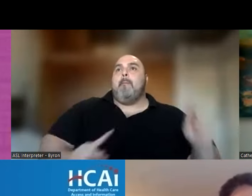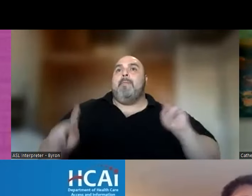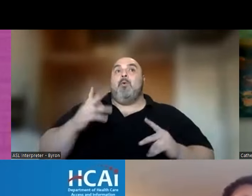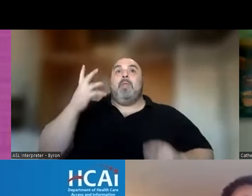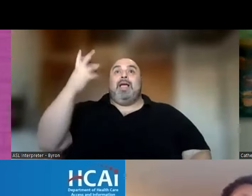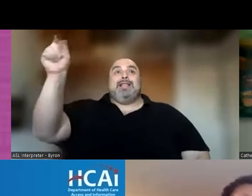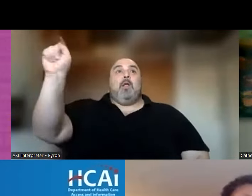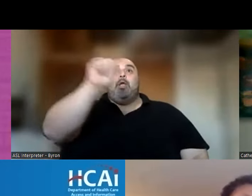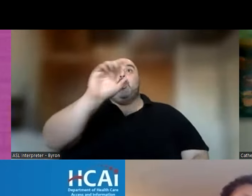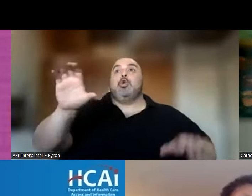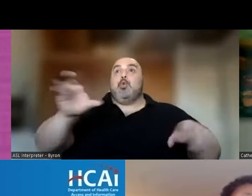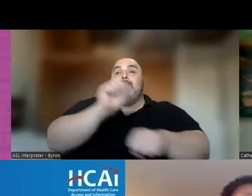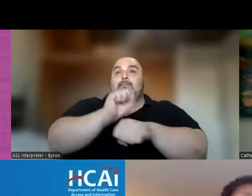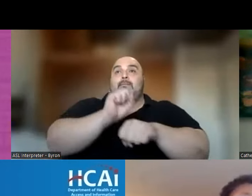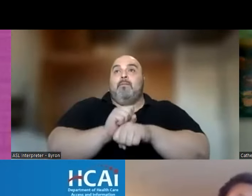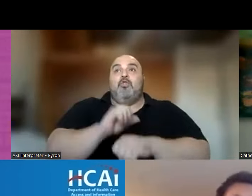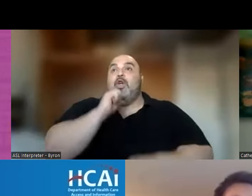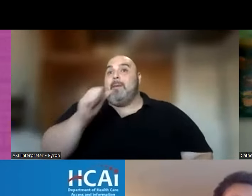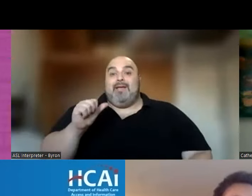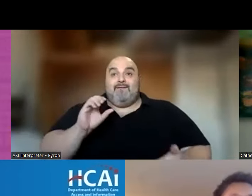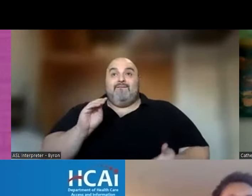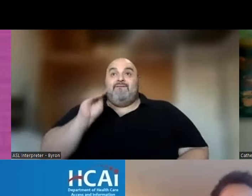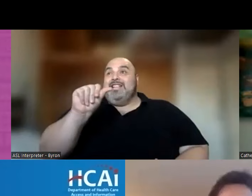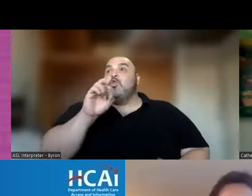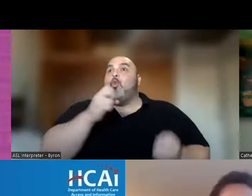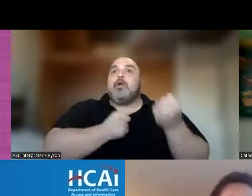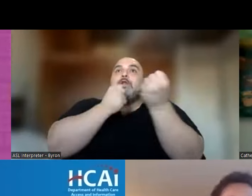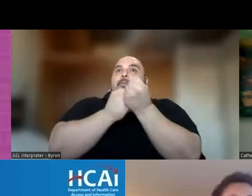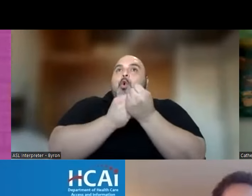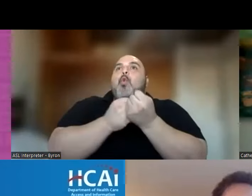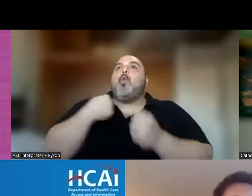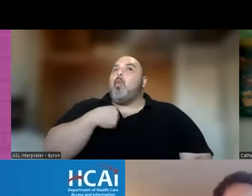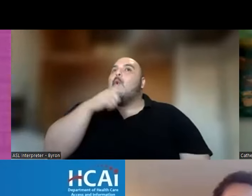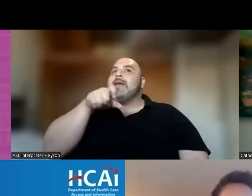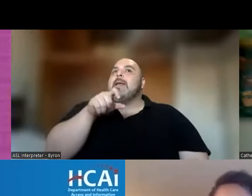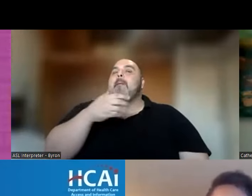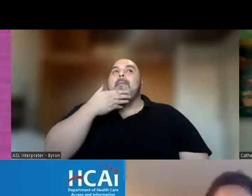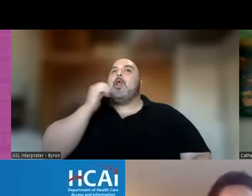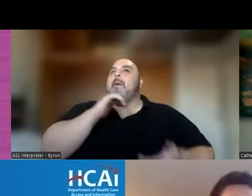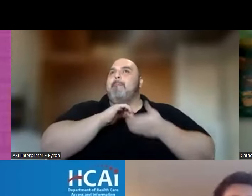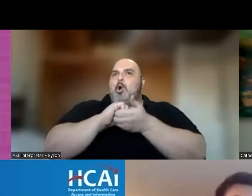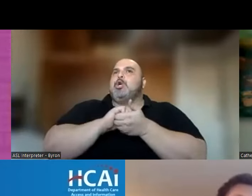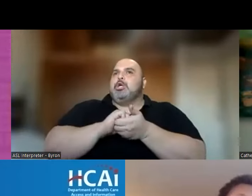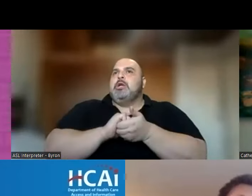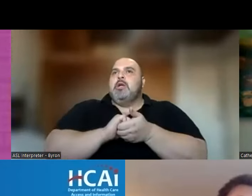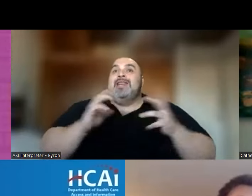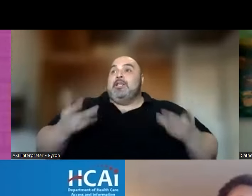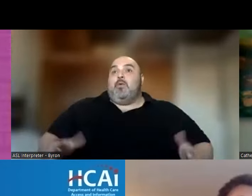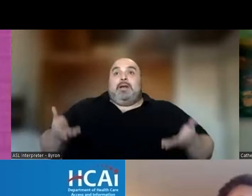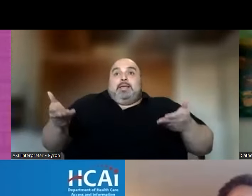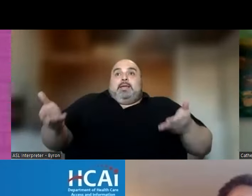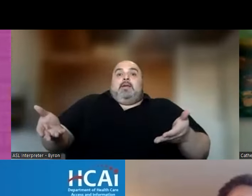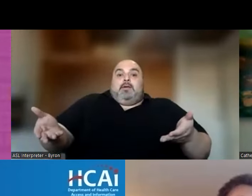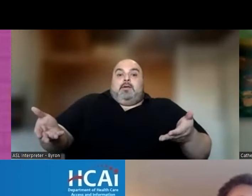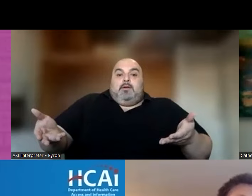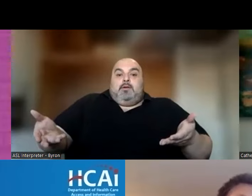there doing the work, they're not being funded or supported. And we do need better partnership because it's already there. I